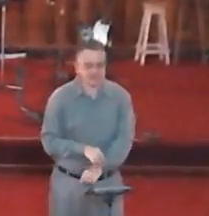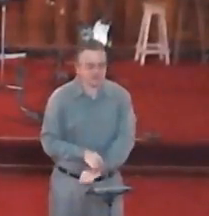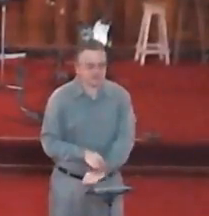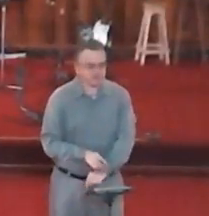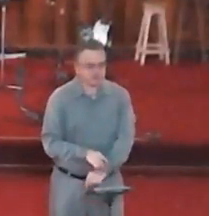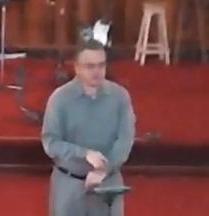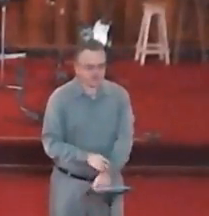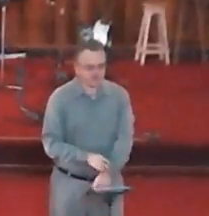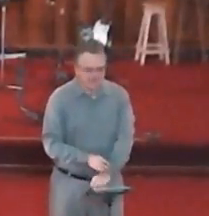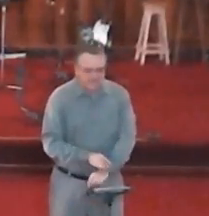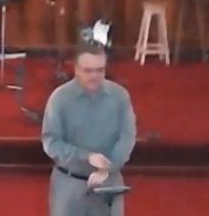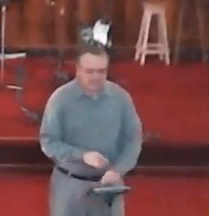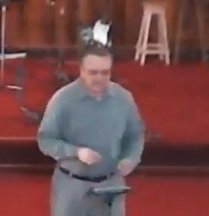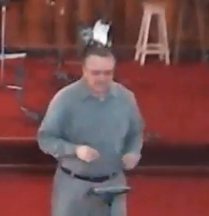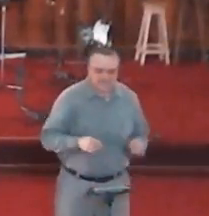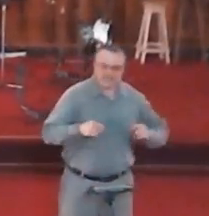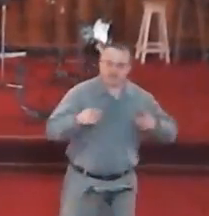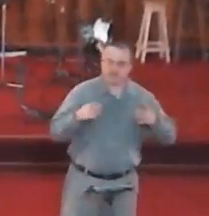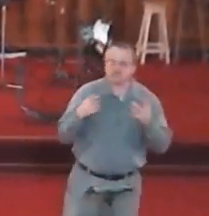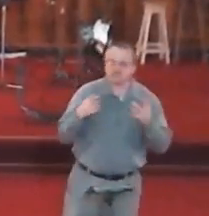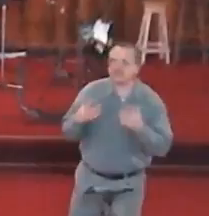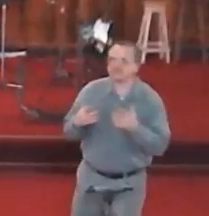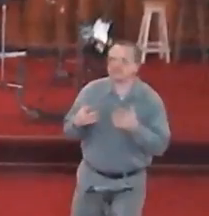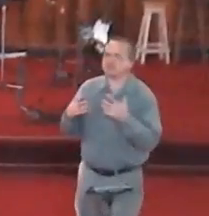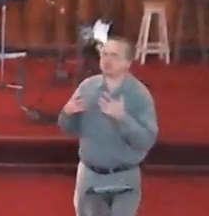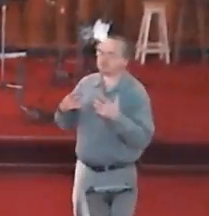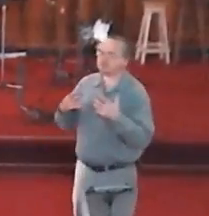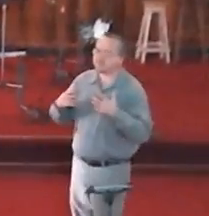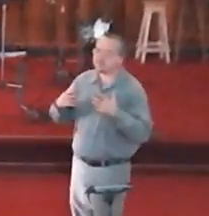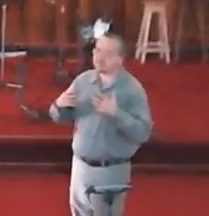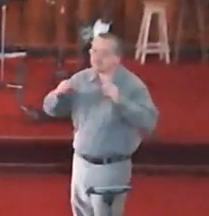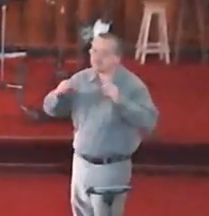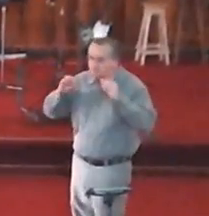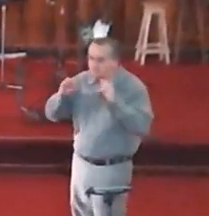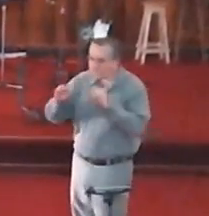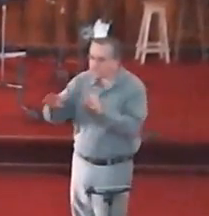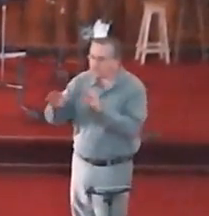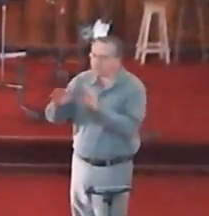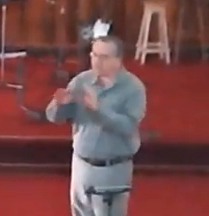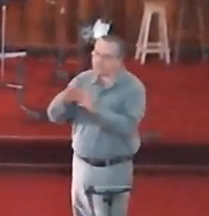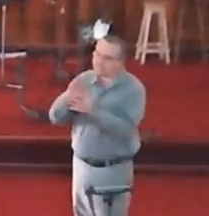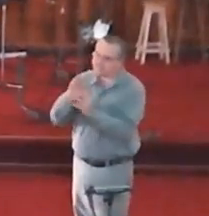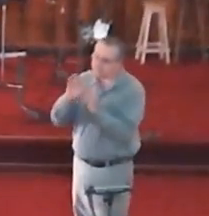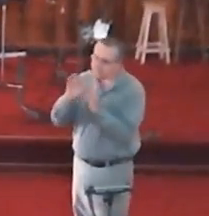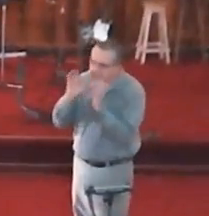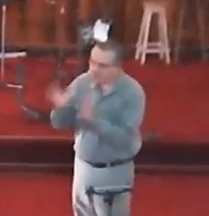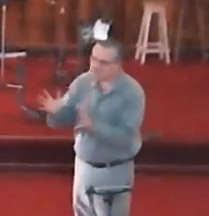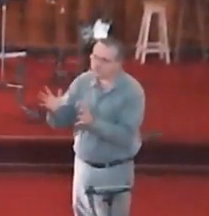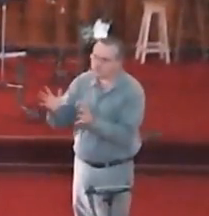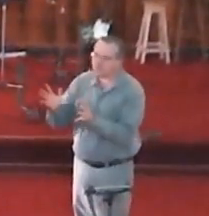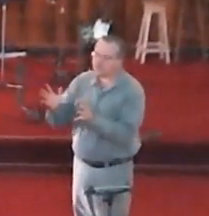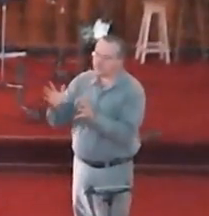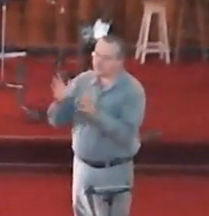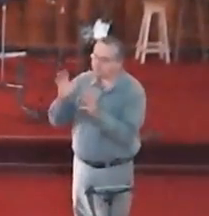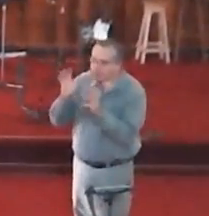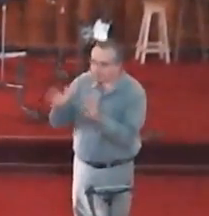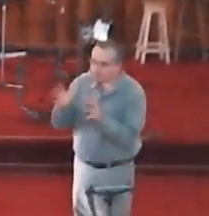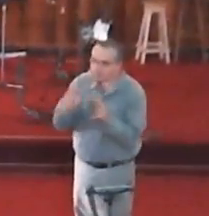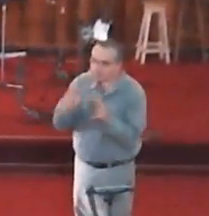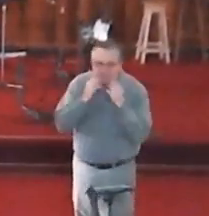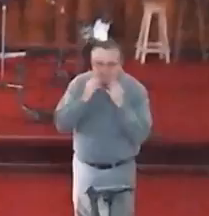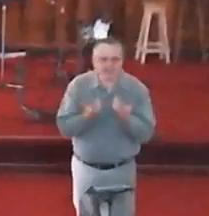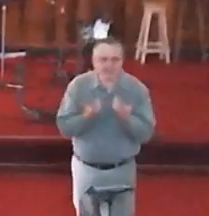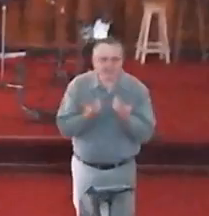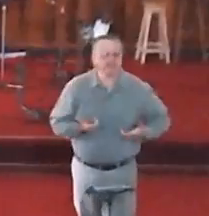the inspired tongue. Y la lengua expuesta era la primera etapa, exponiendo los diferentes pecados que